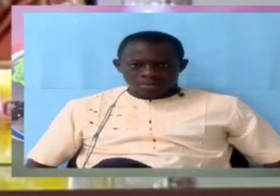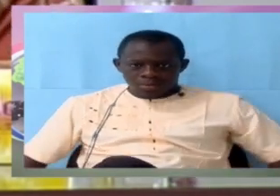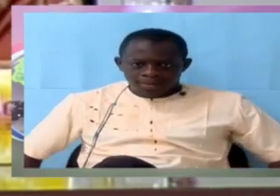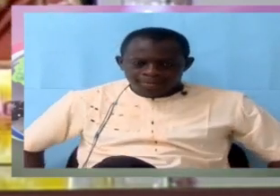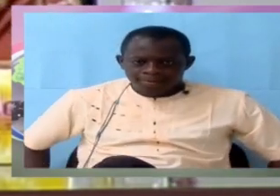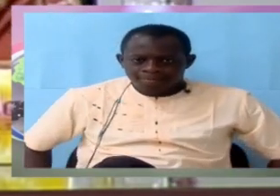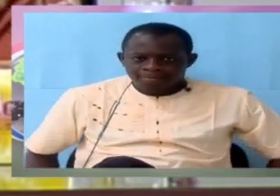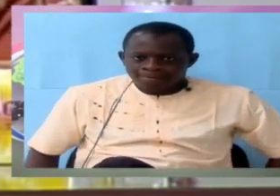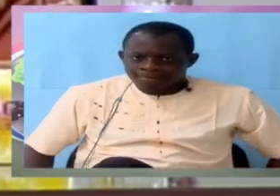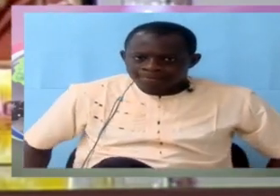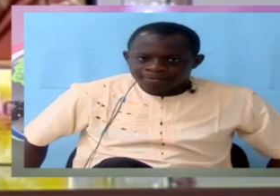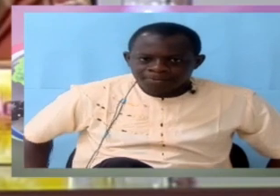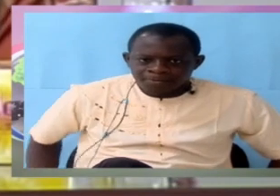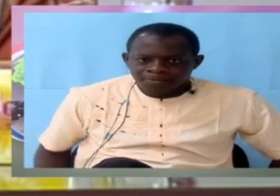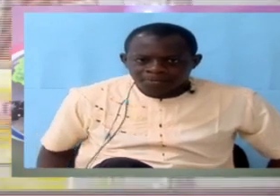findindi balol bala.